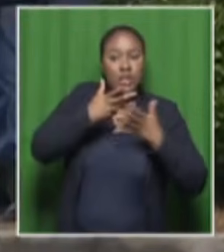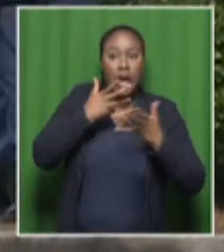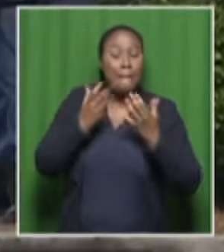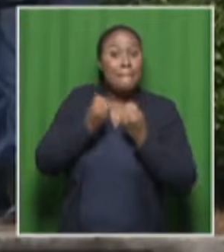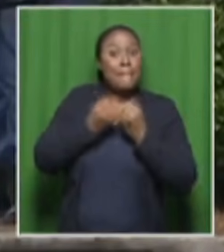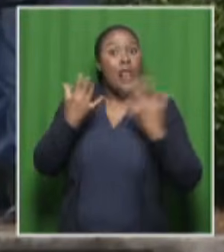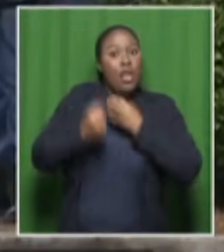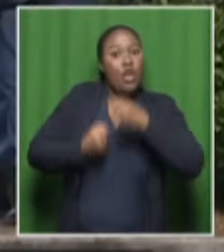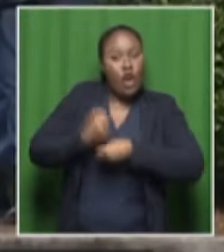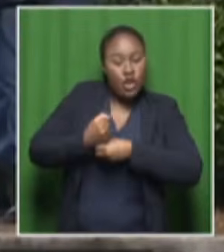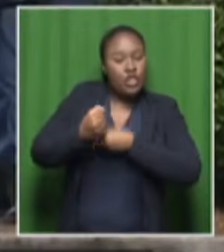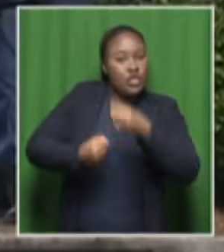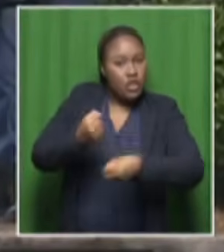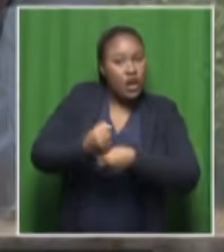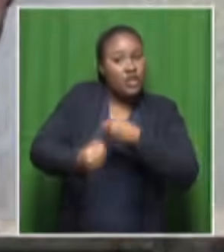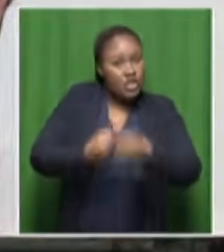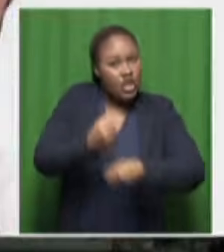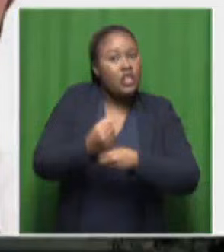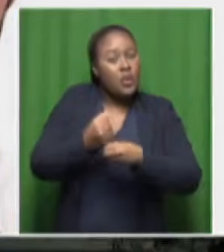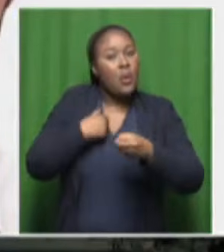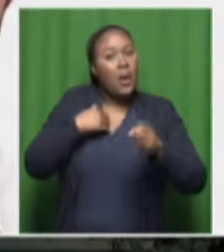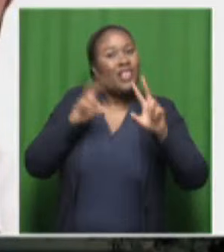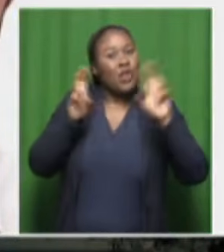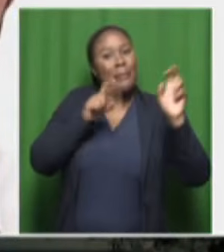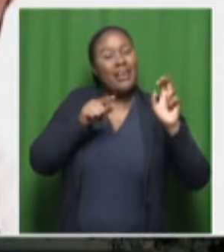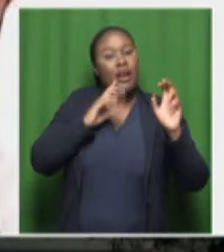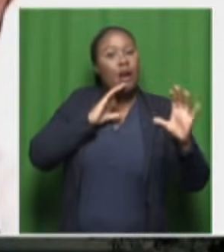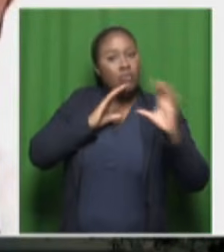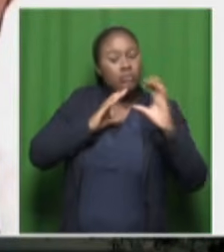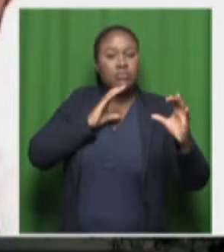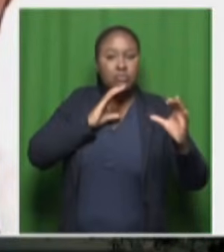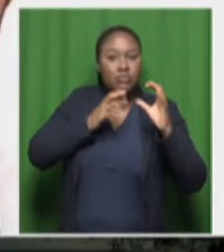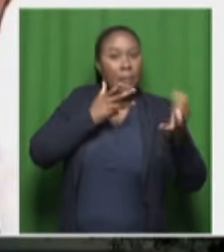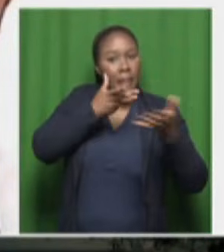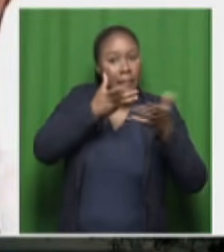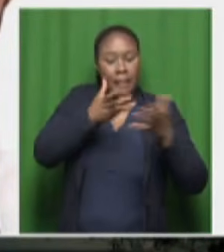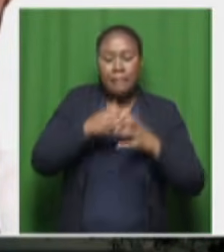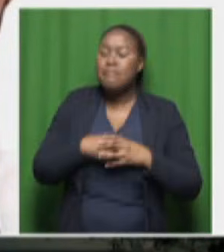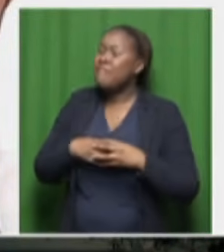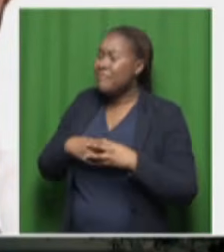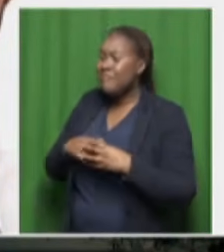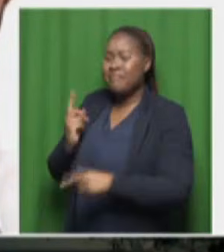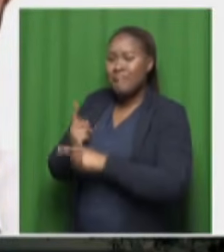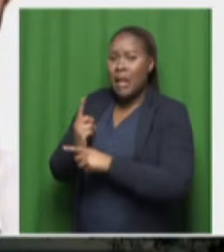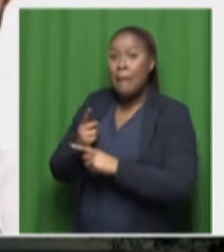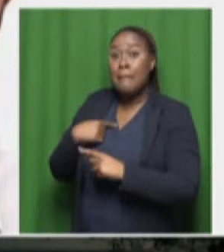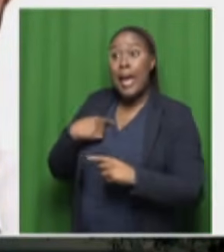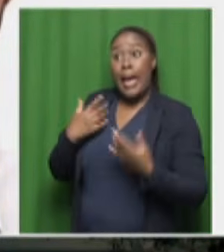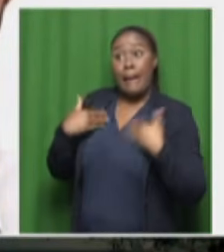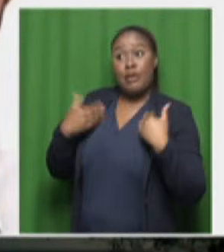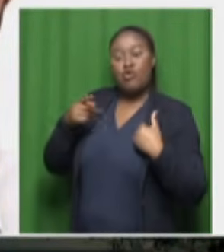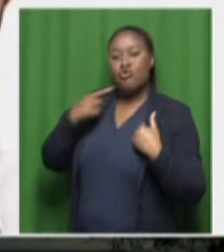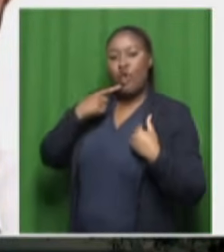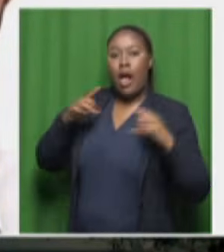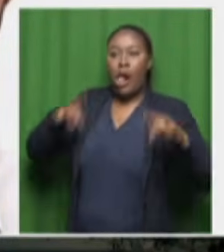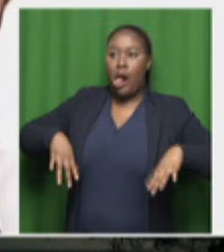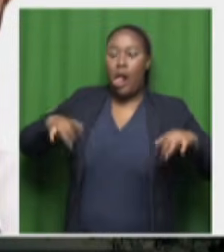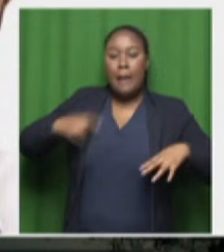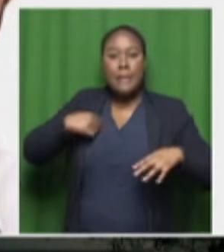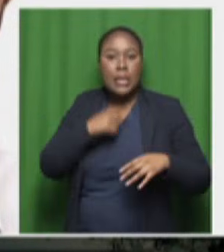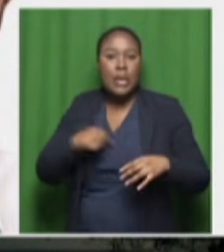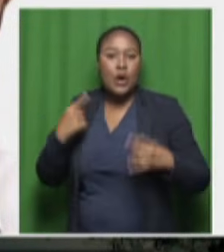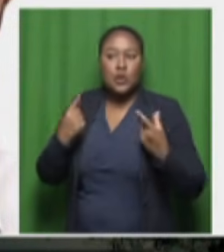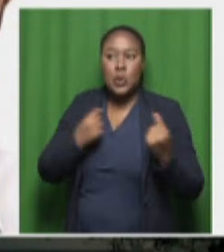decades. And that's the crux of the matter, isn't it? And I'm glad that you're not trying to, give yourself a free pass on this,